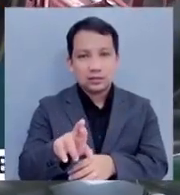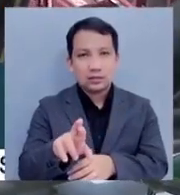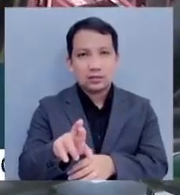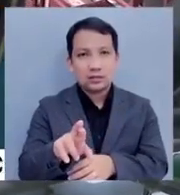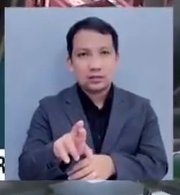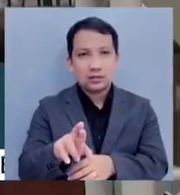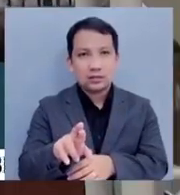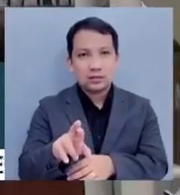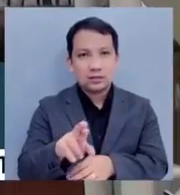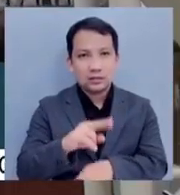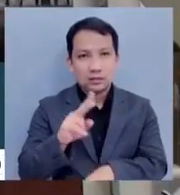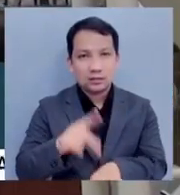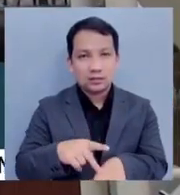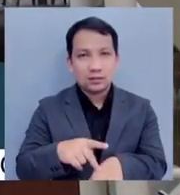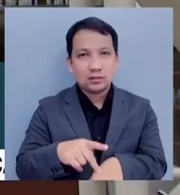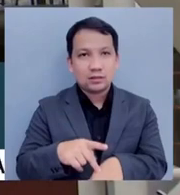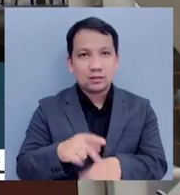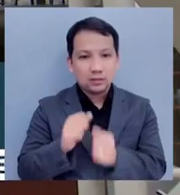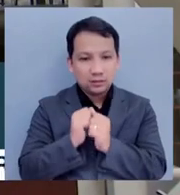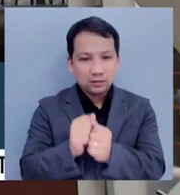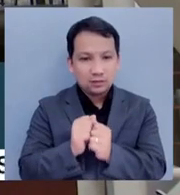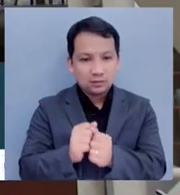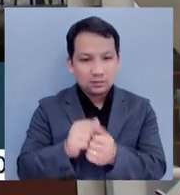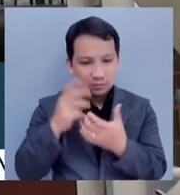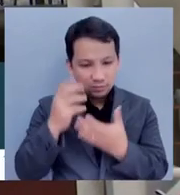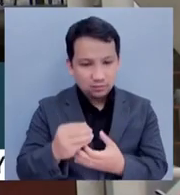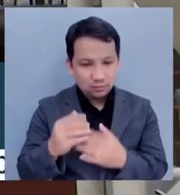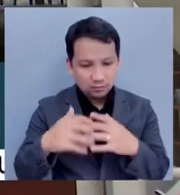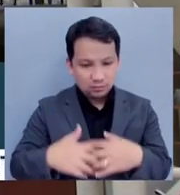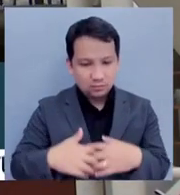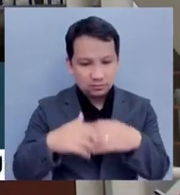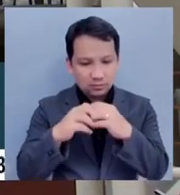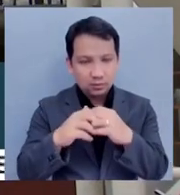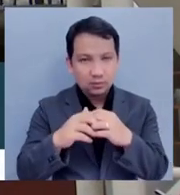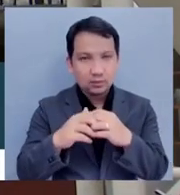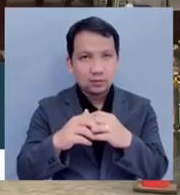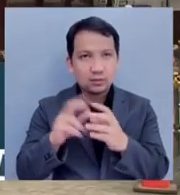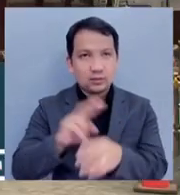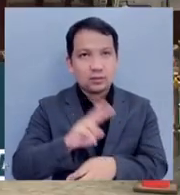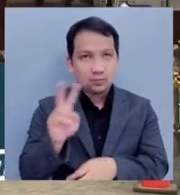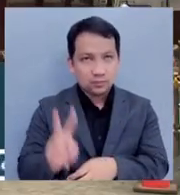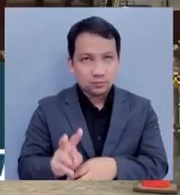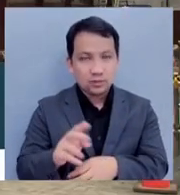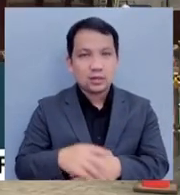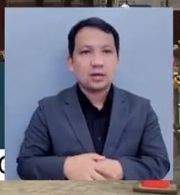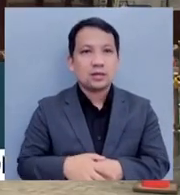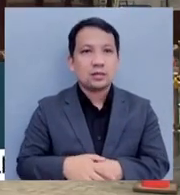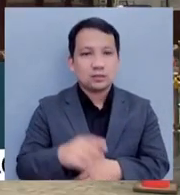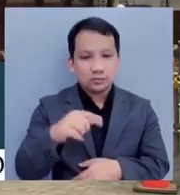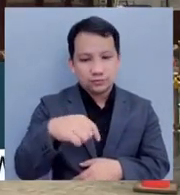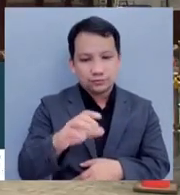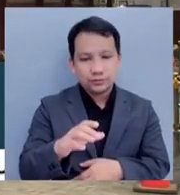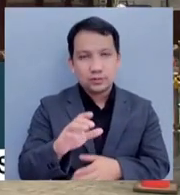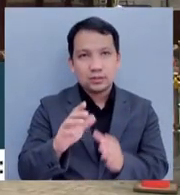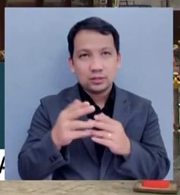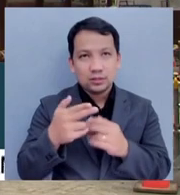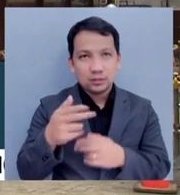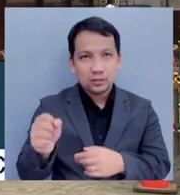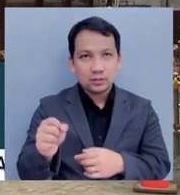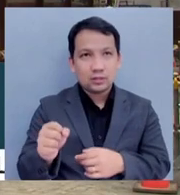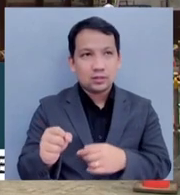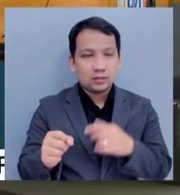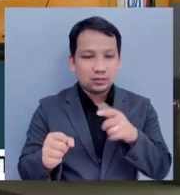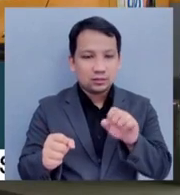the Philippines, were tapped to design and build the depot in Valenzuela City, Quezon Highway Station,